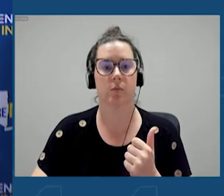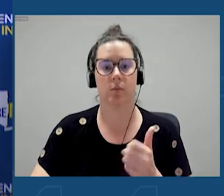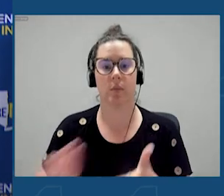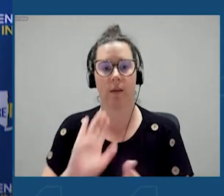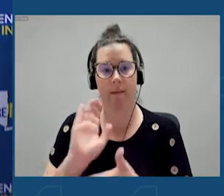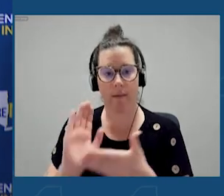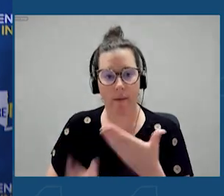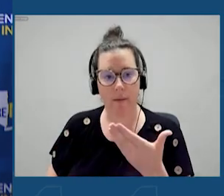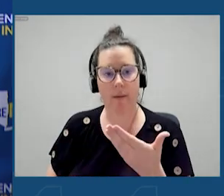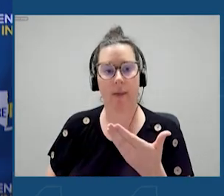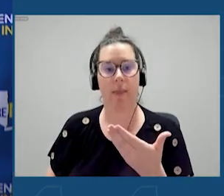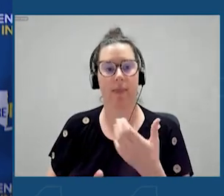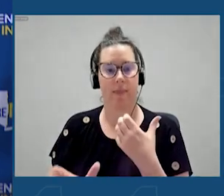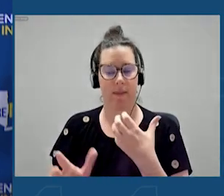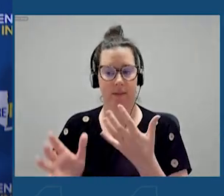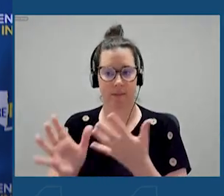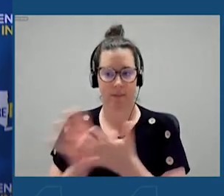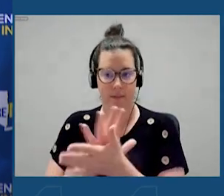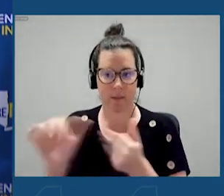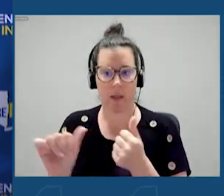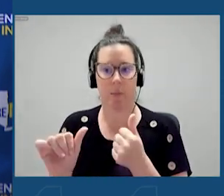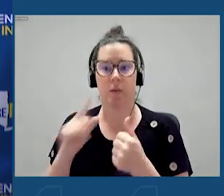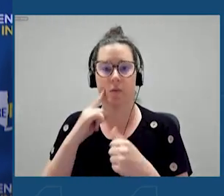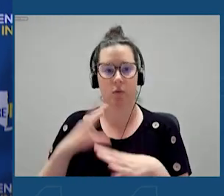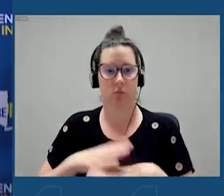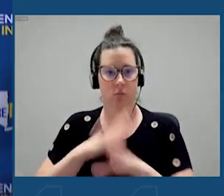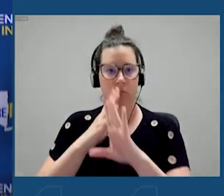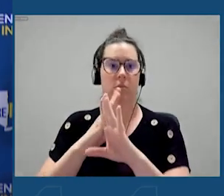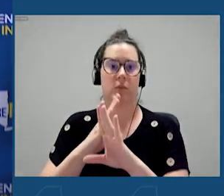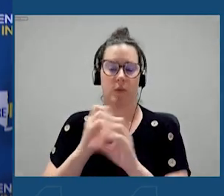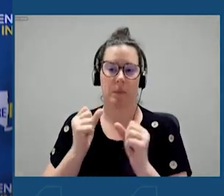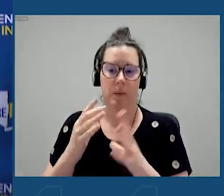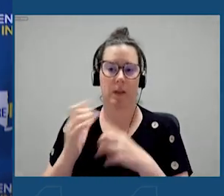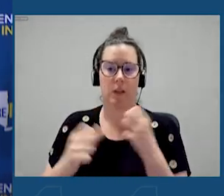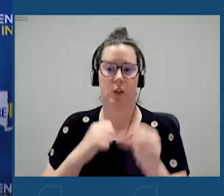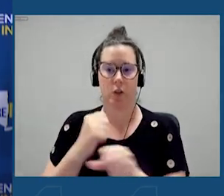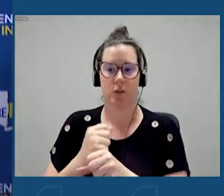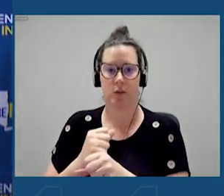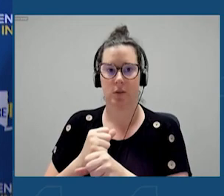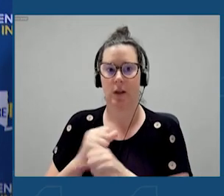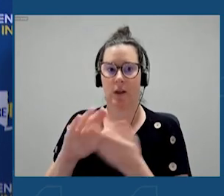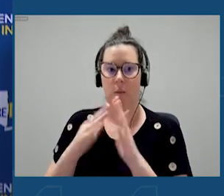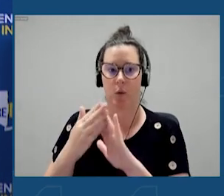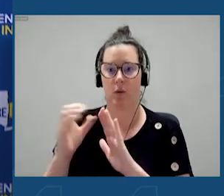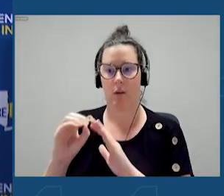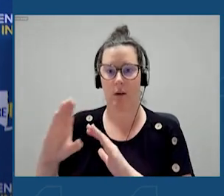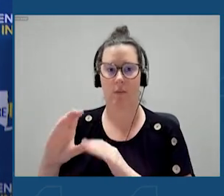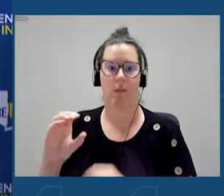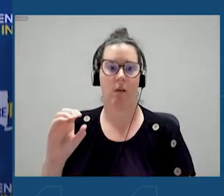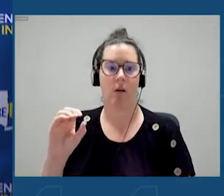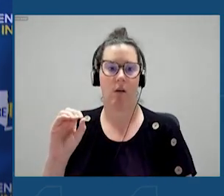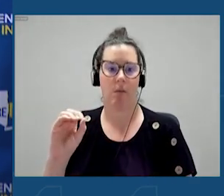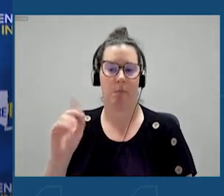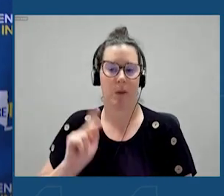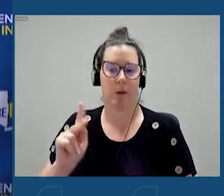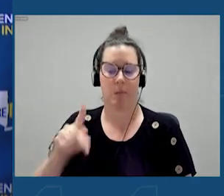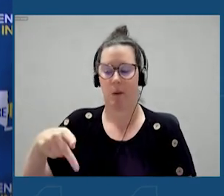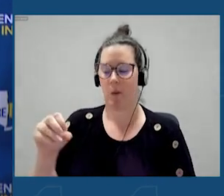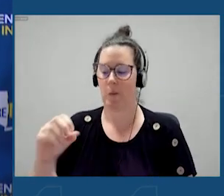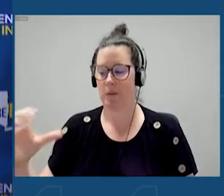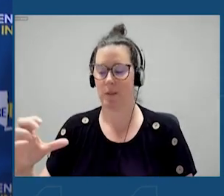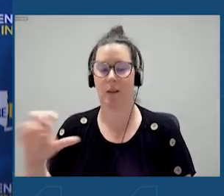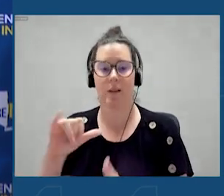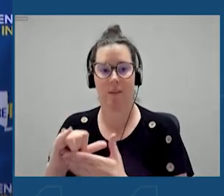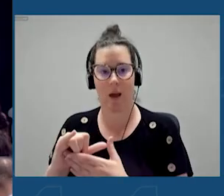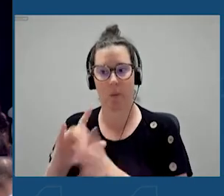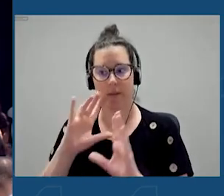doing for almost 100 years in communities of color to young people. That's right, that was the basis for the decision.